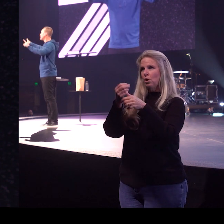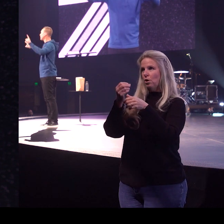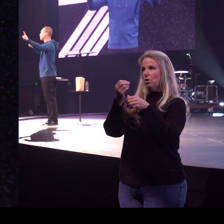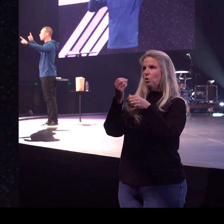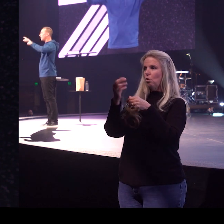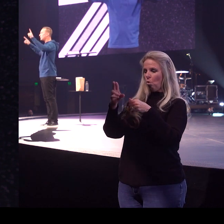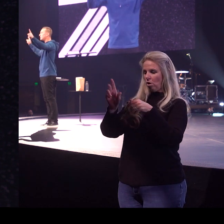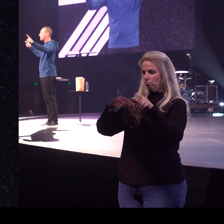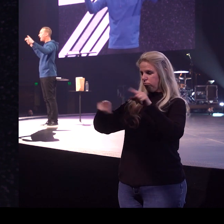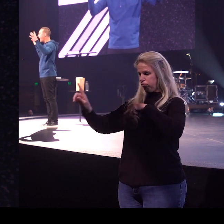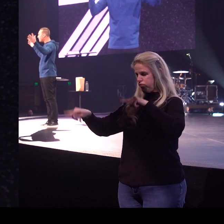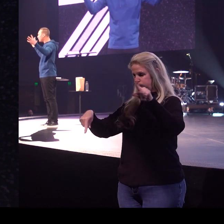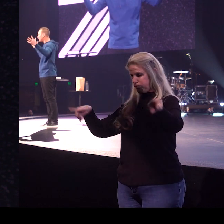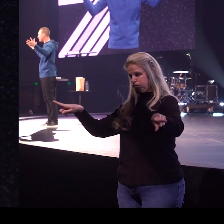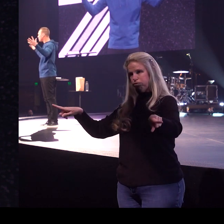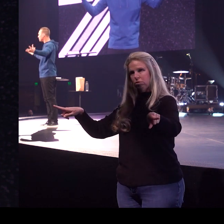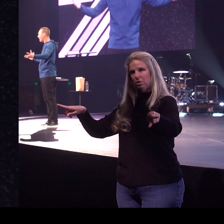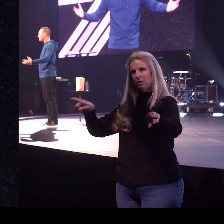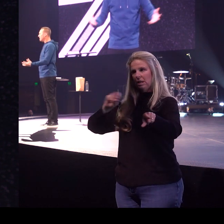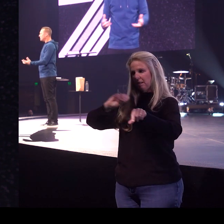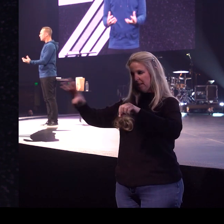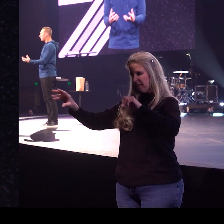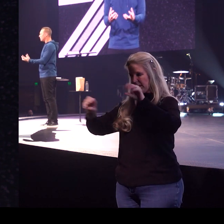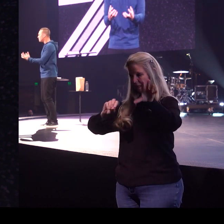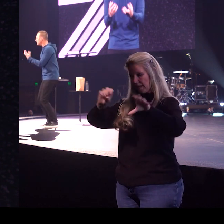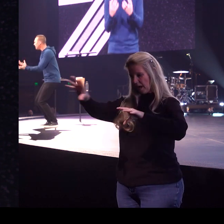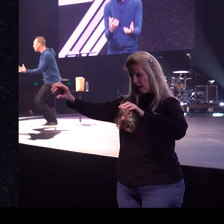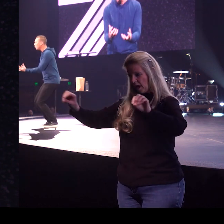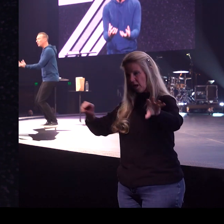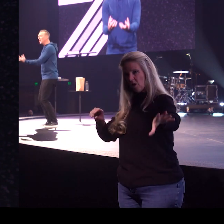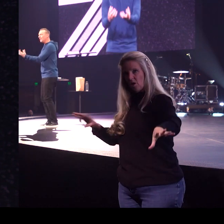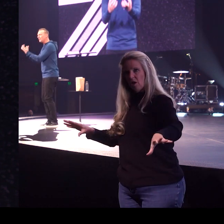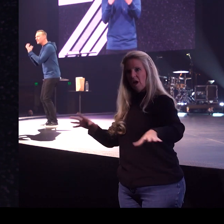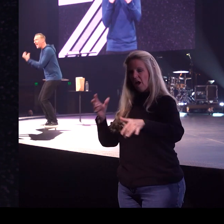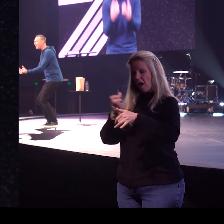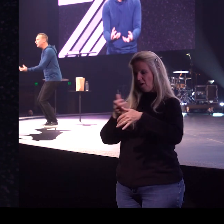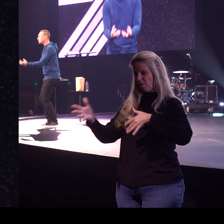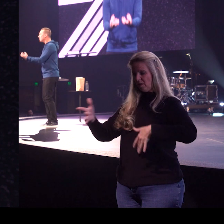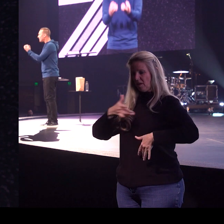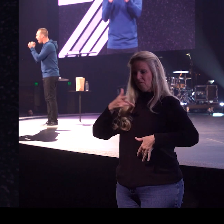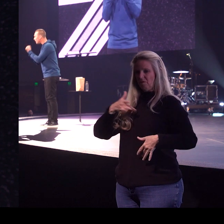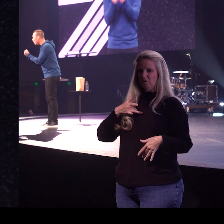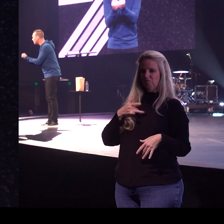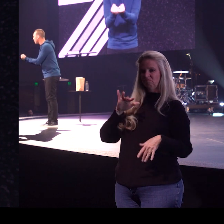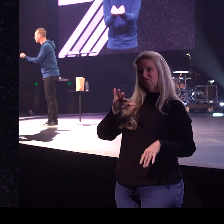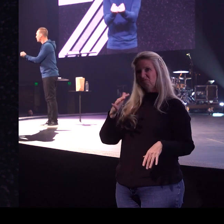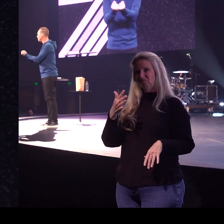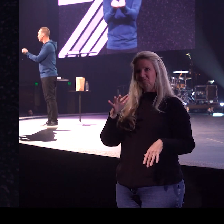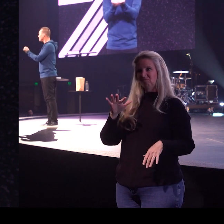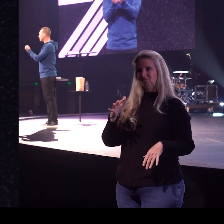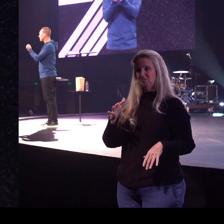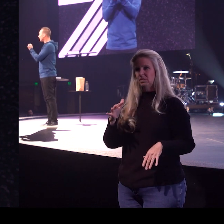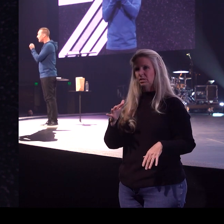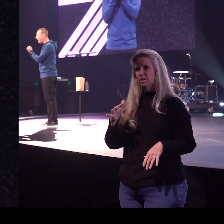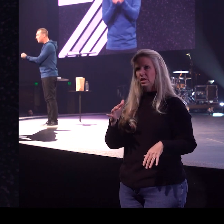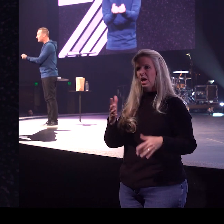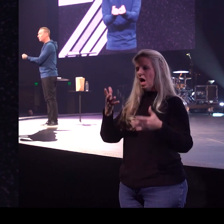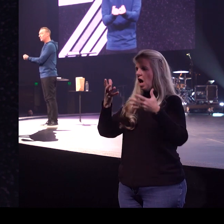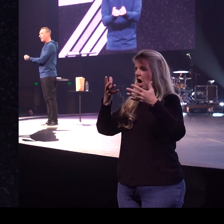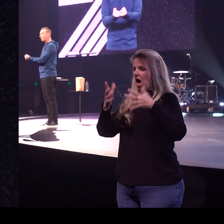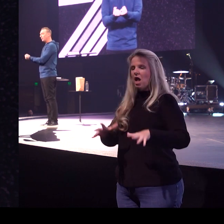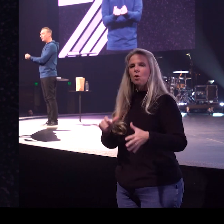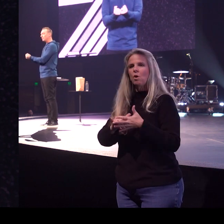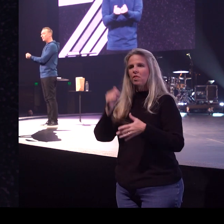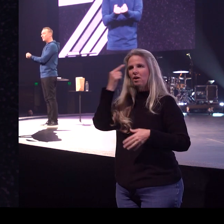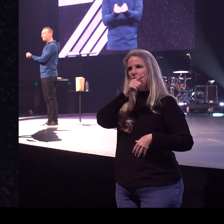so many different directions that everything in your life just feels mediocre? It feels average. I don't want that for you. And God doesn't